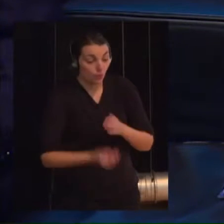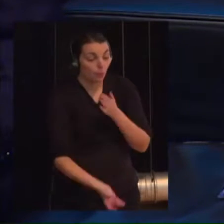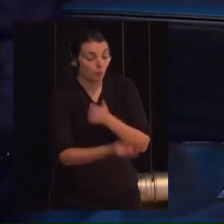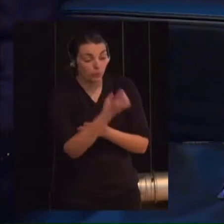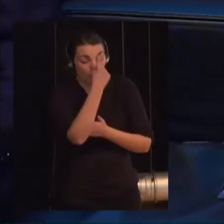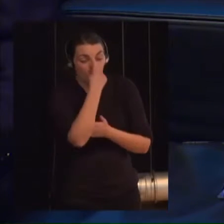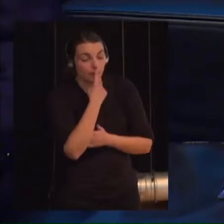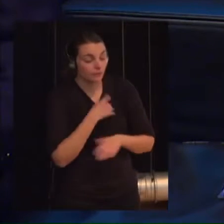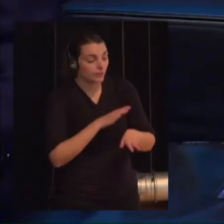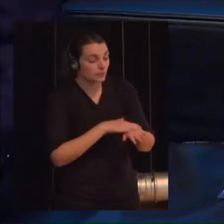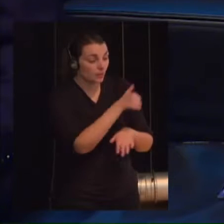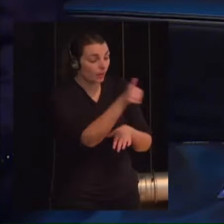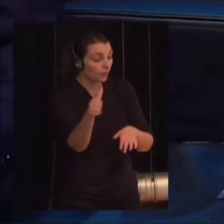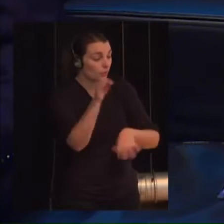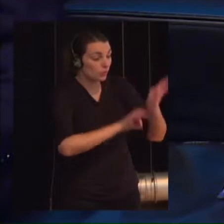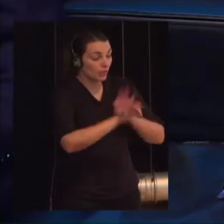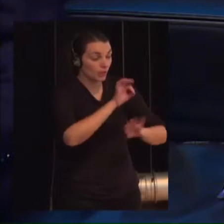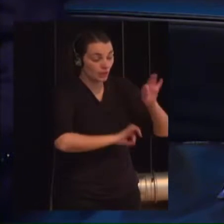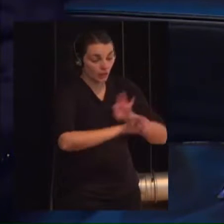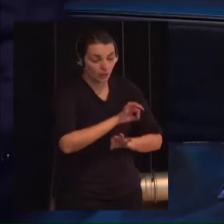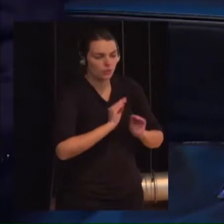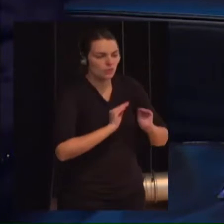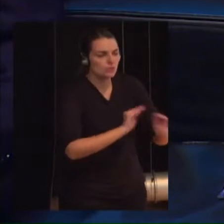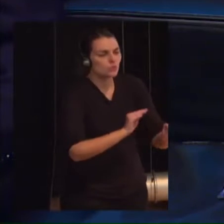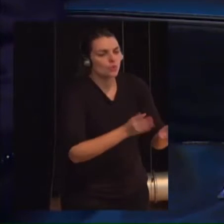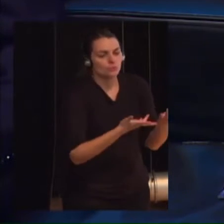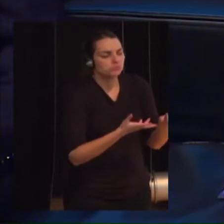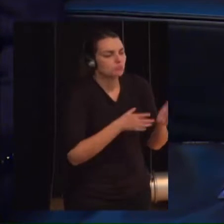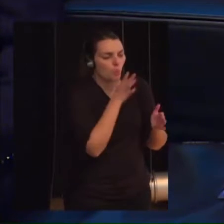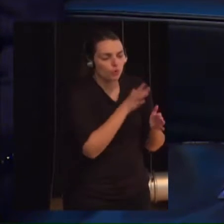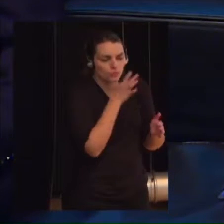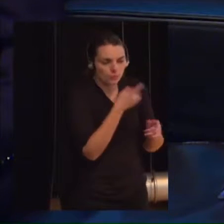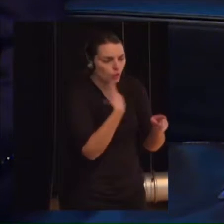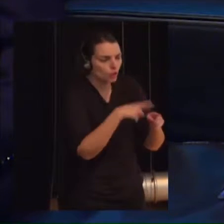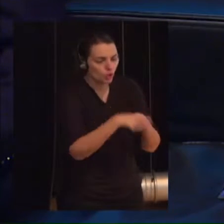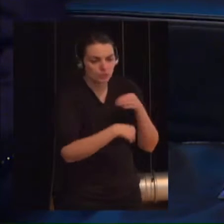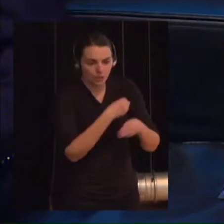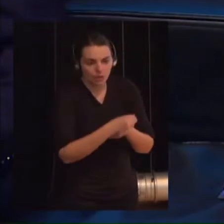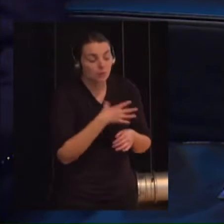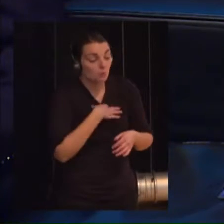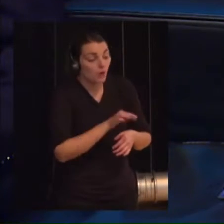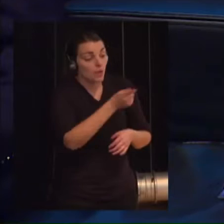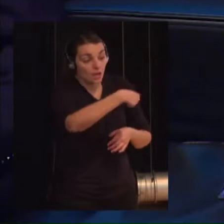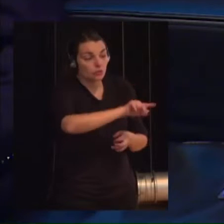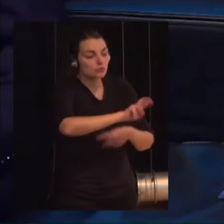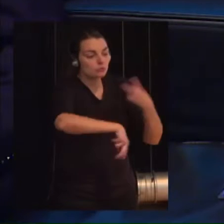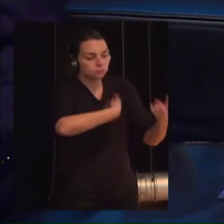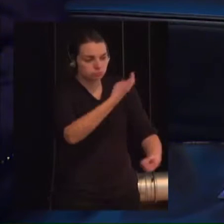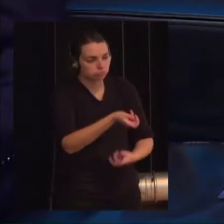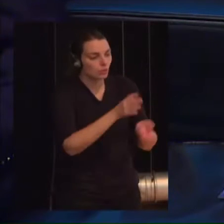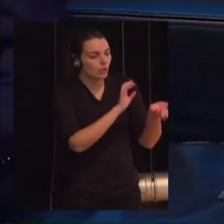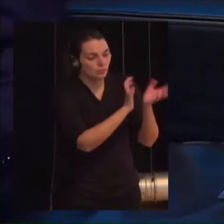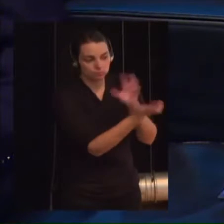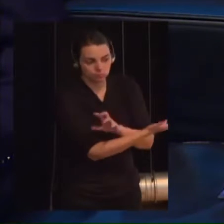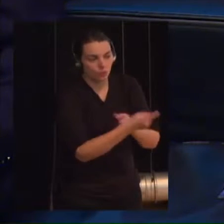making and the different, you know, sometimes they're going through big changes and I would write about that. One thing I'm looking for, Charles, you